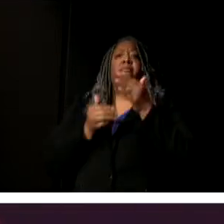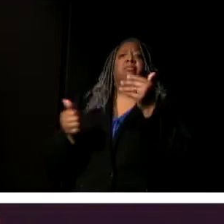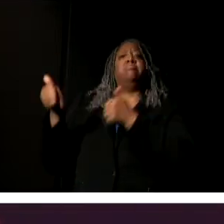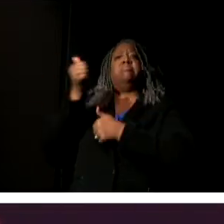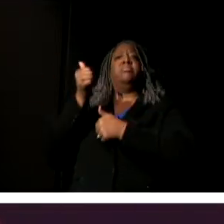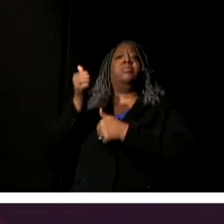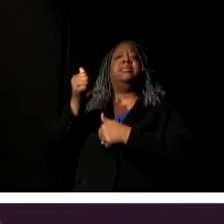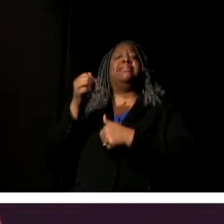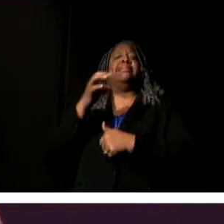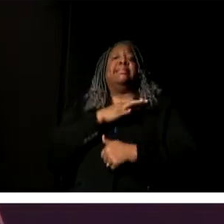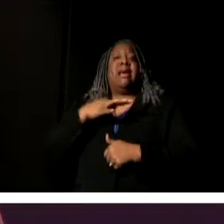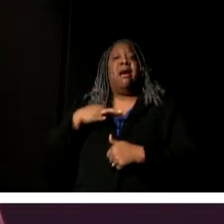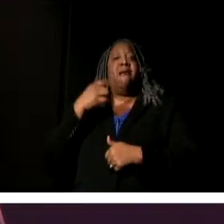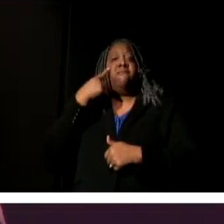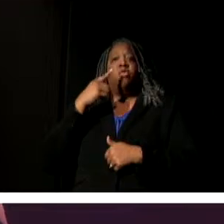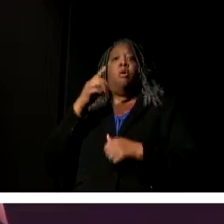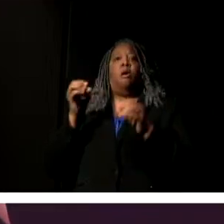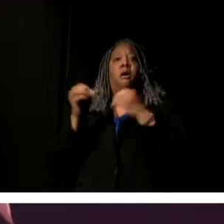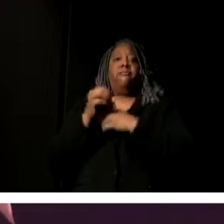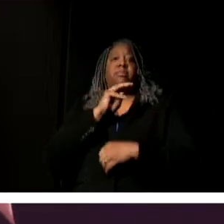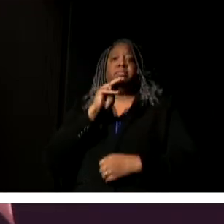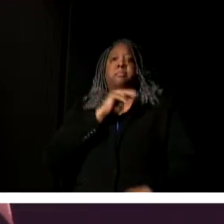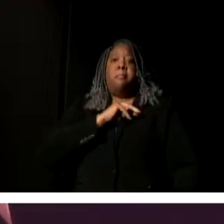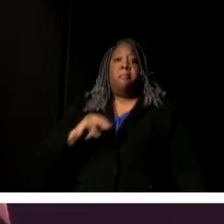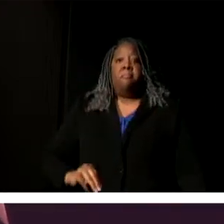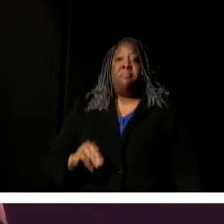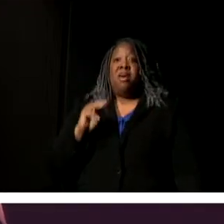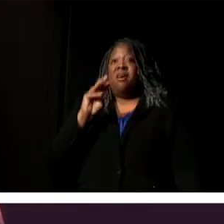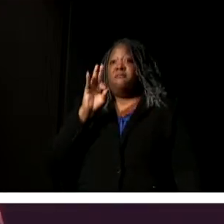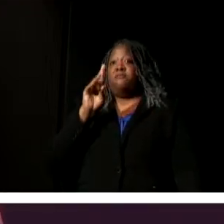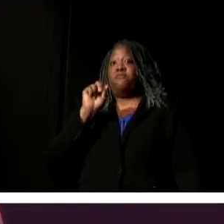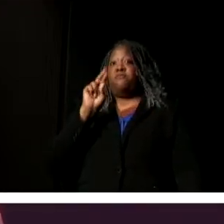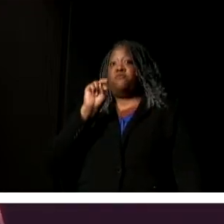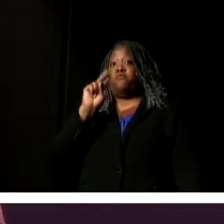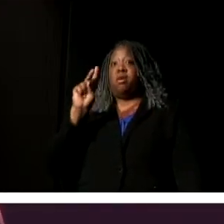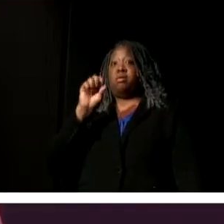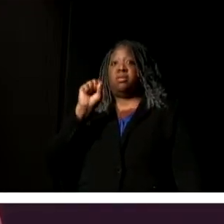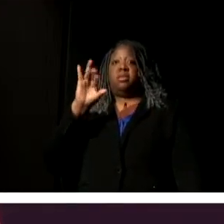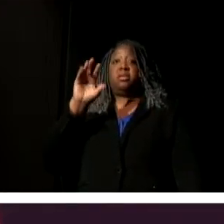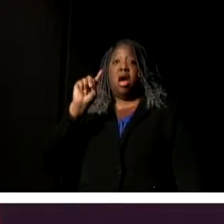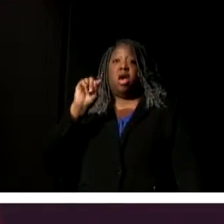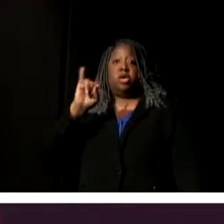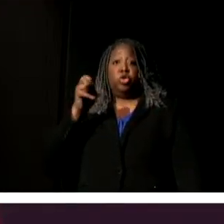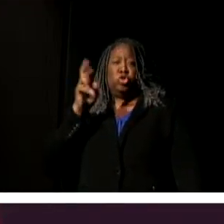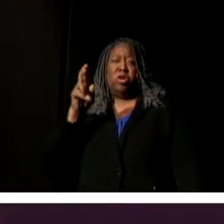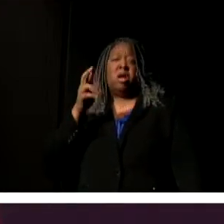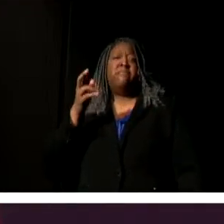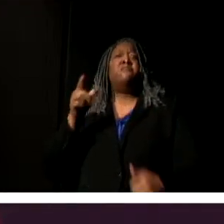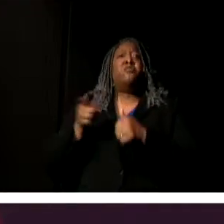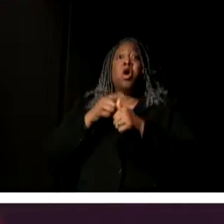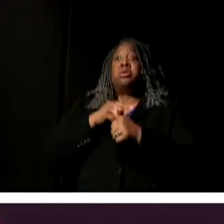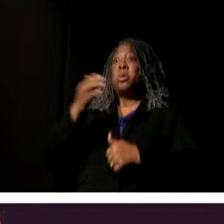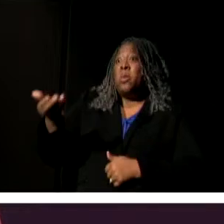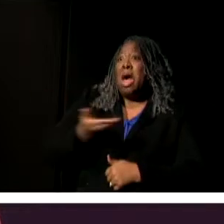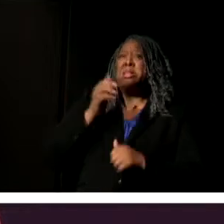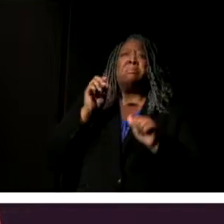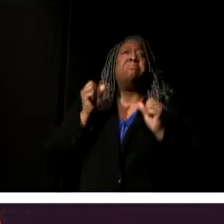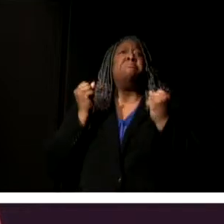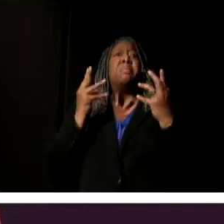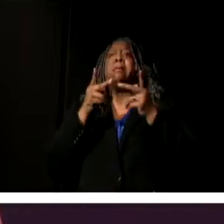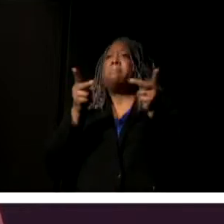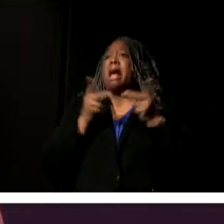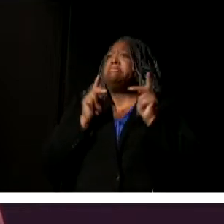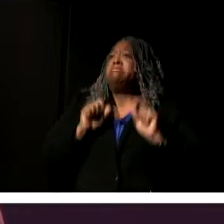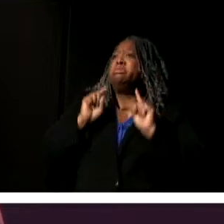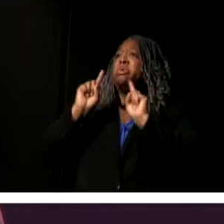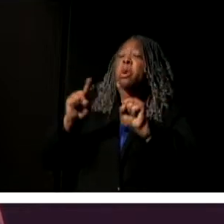the Office of Mayor Frank Scott, Jr. First, I want to welcome you here today. You could be a lot of places in our great city, but you